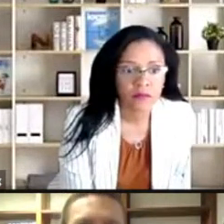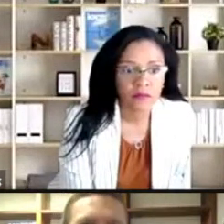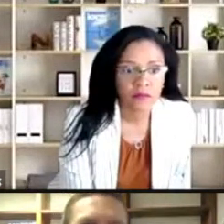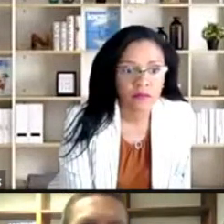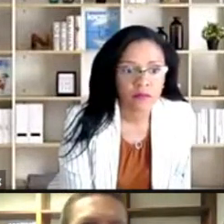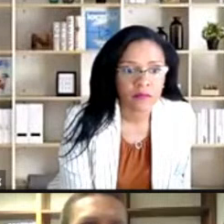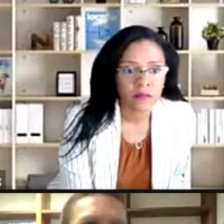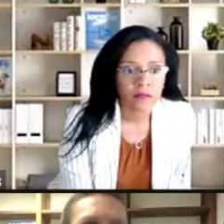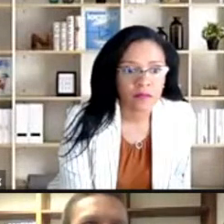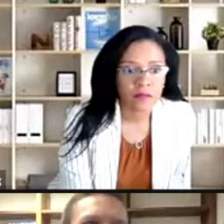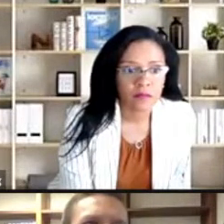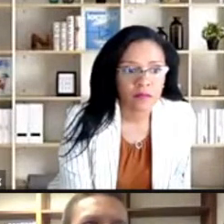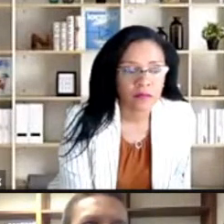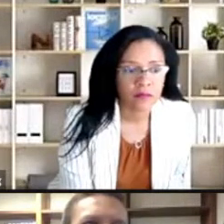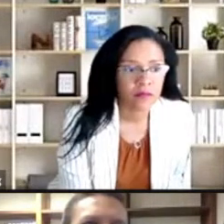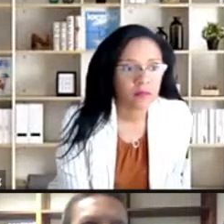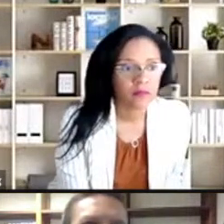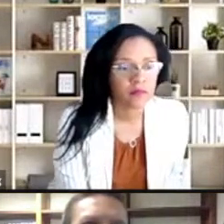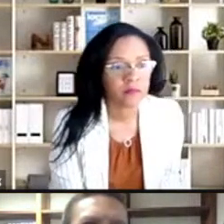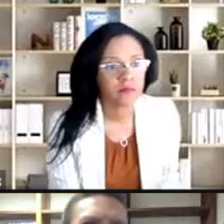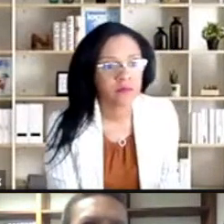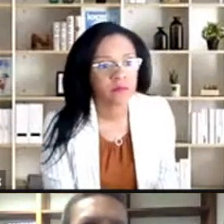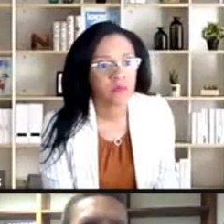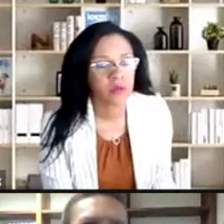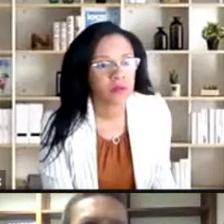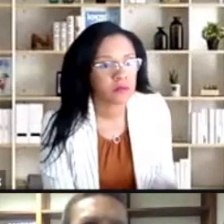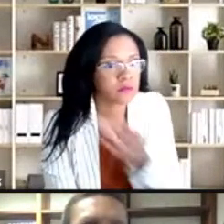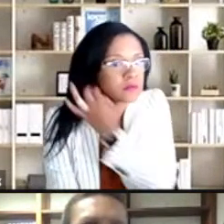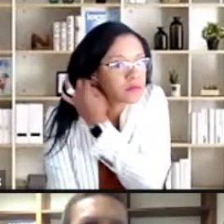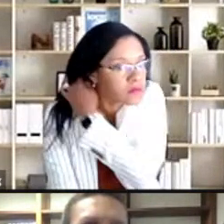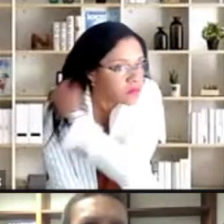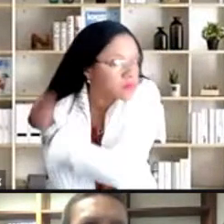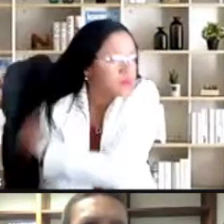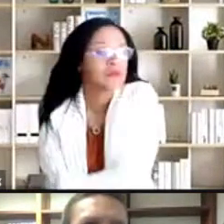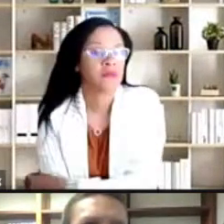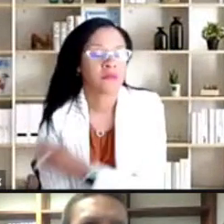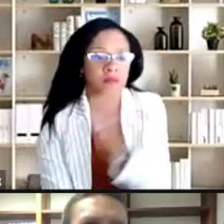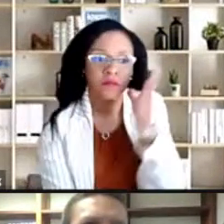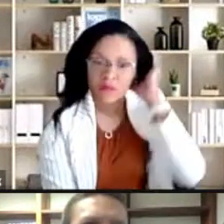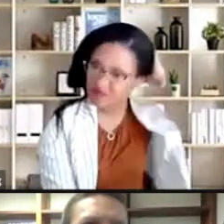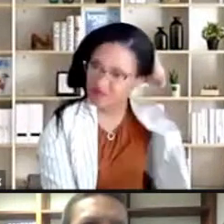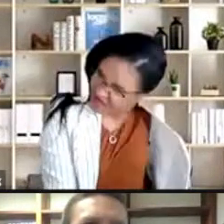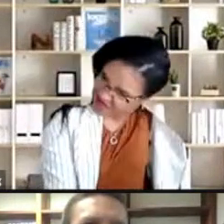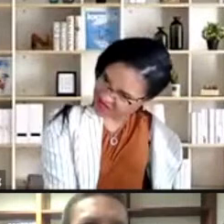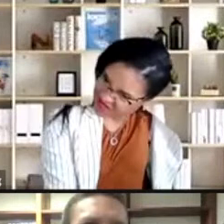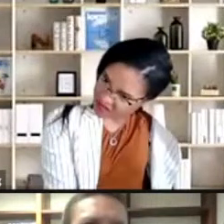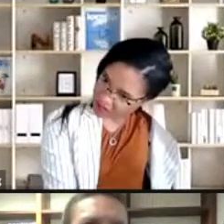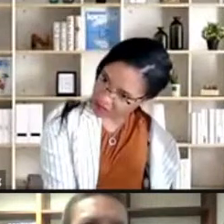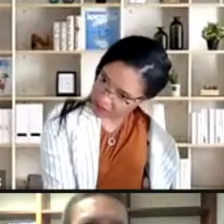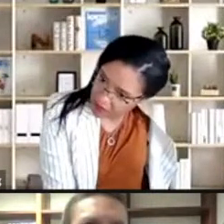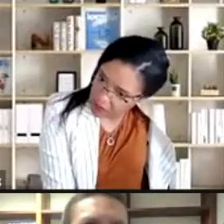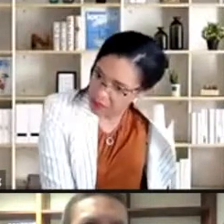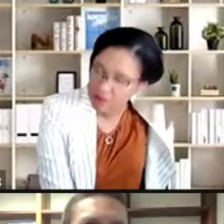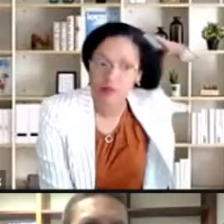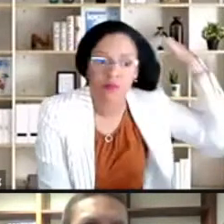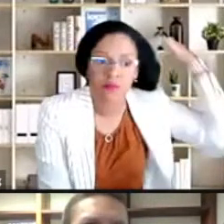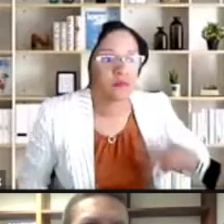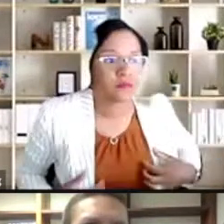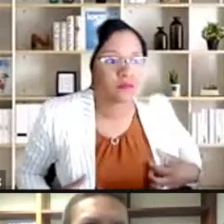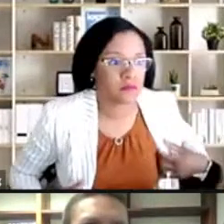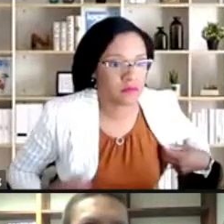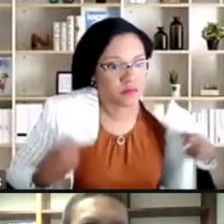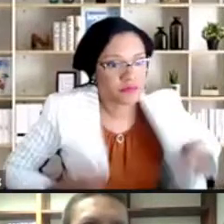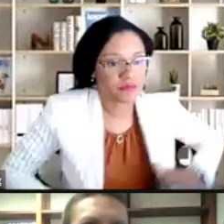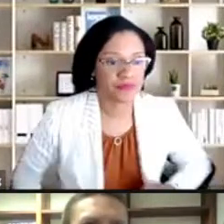are special times in which we need to, treat things, differently, like they never have been